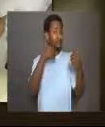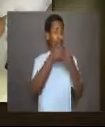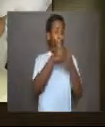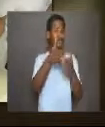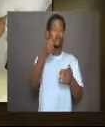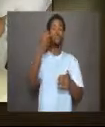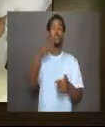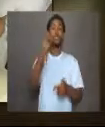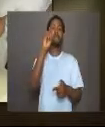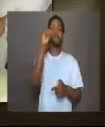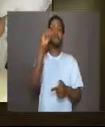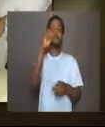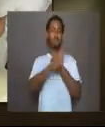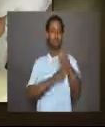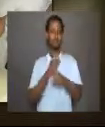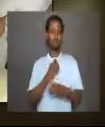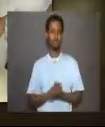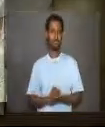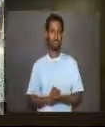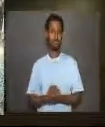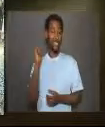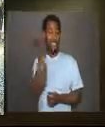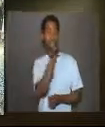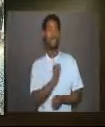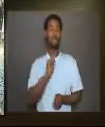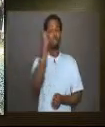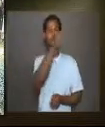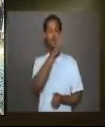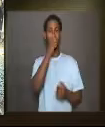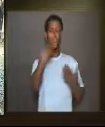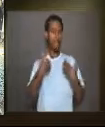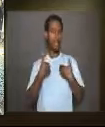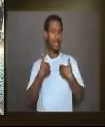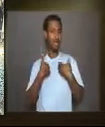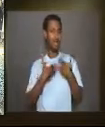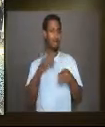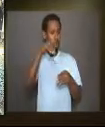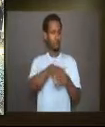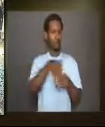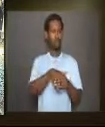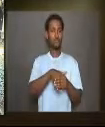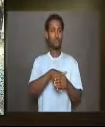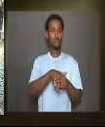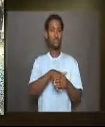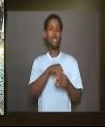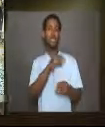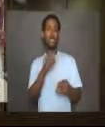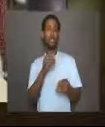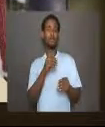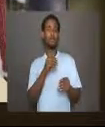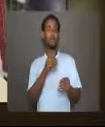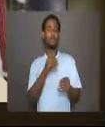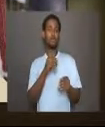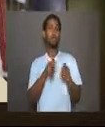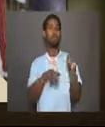Every Ethiopian has the right to vote and to take part in public affairs,